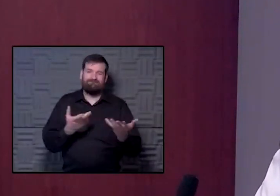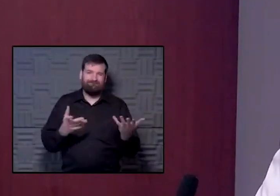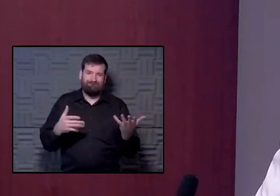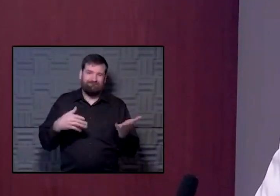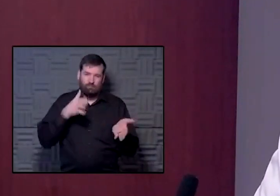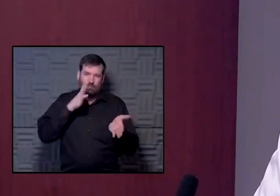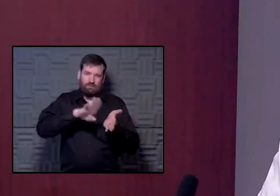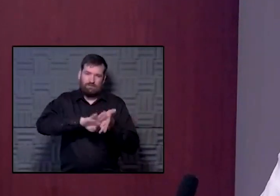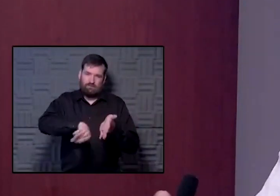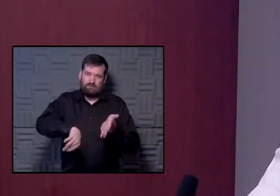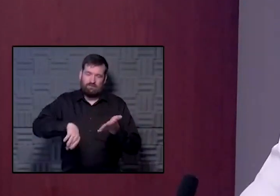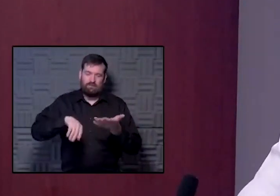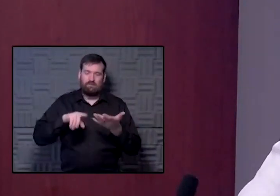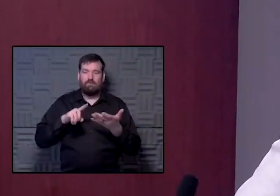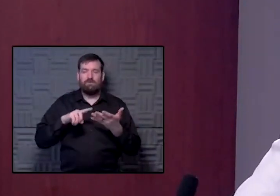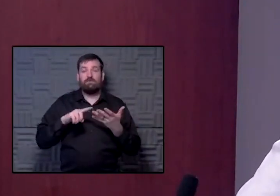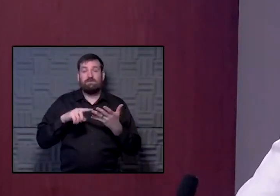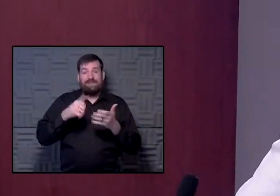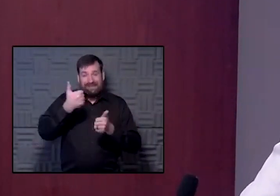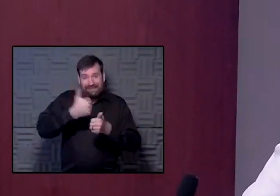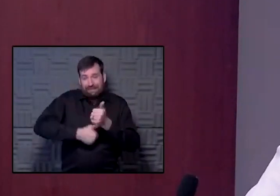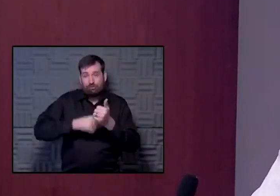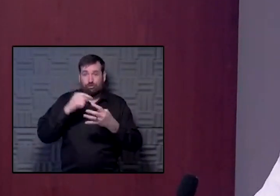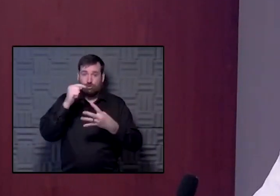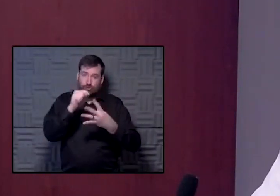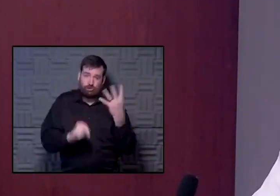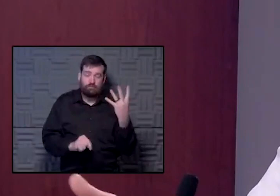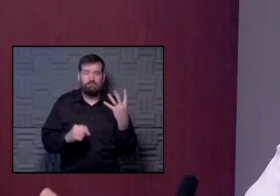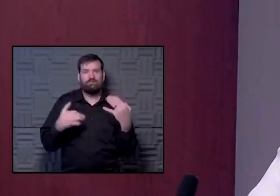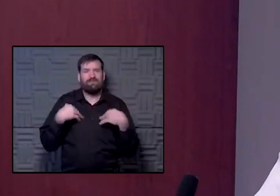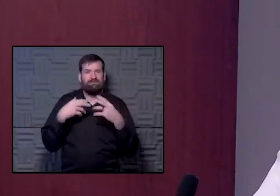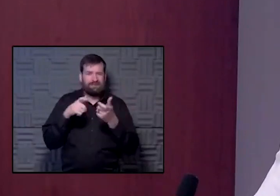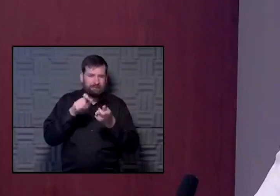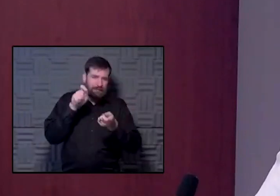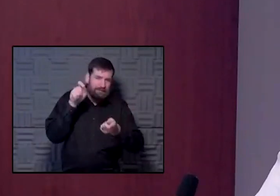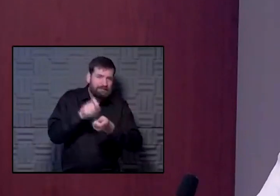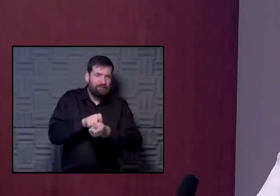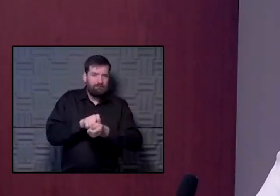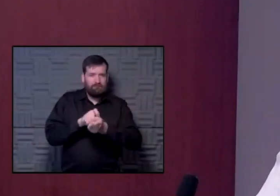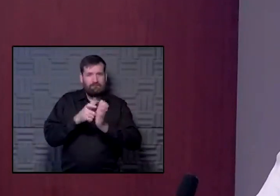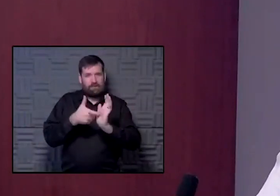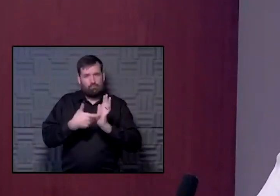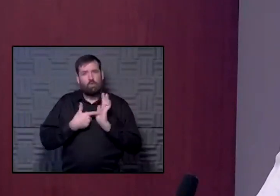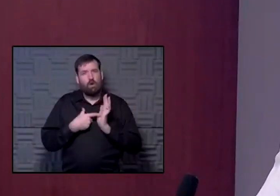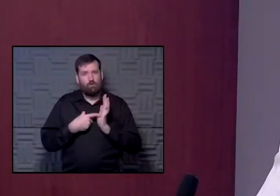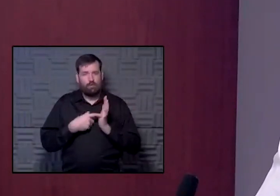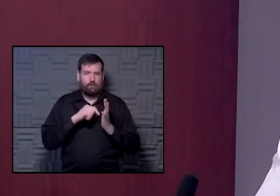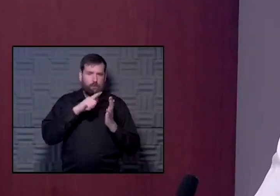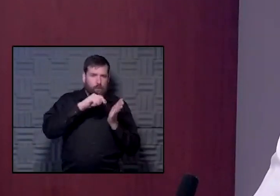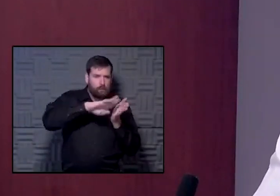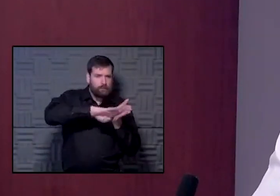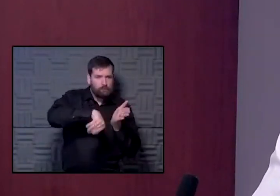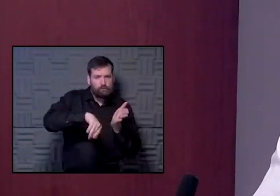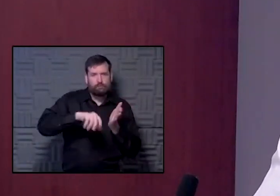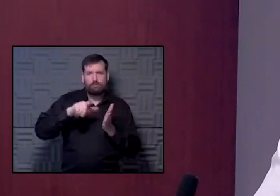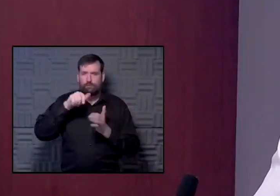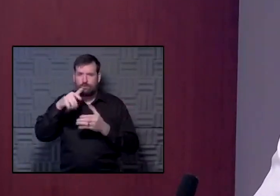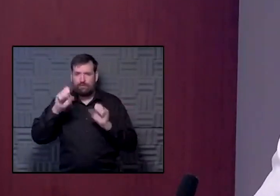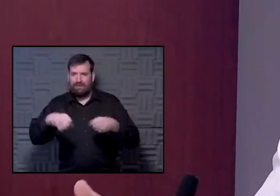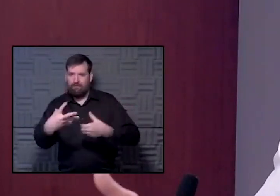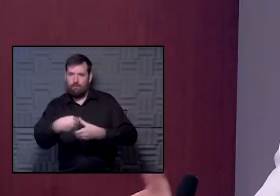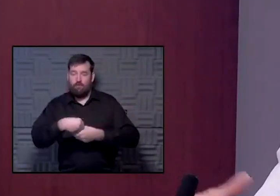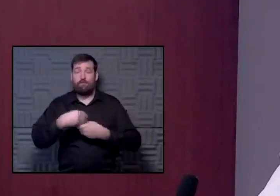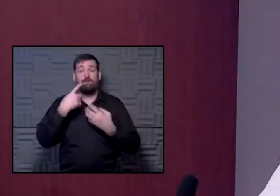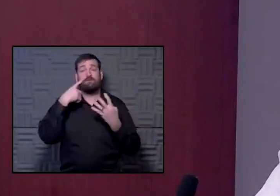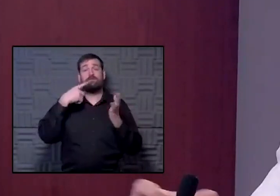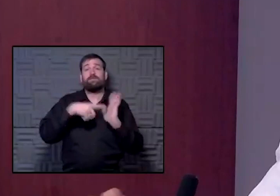patients. Each one of these treatments have very specific criteria in terms of who's going to be excluded. For